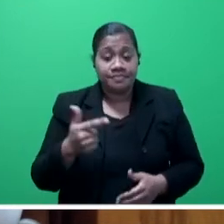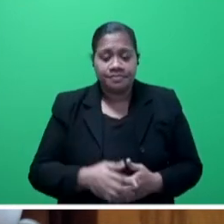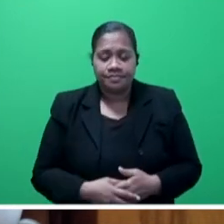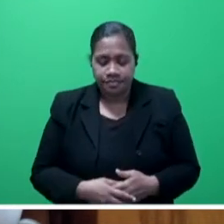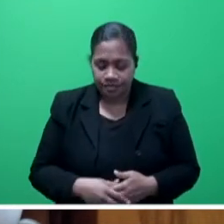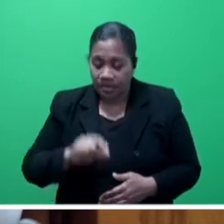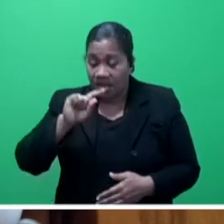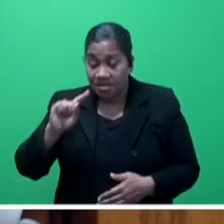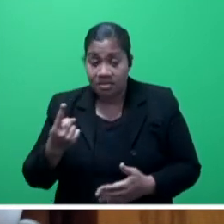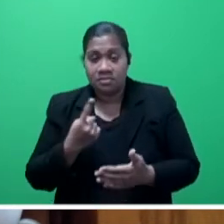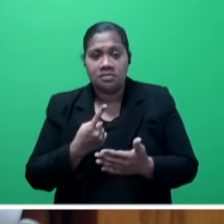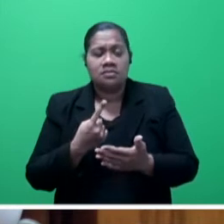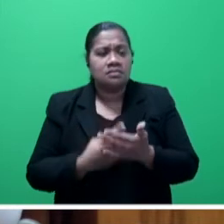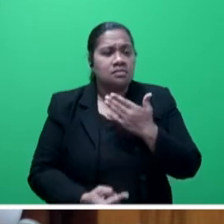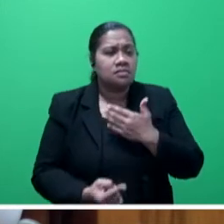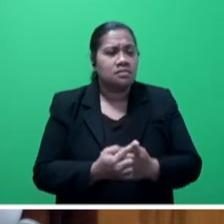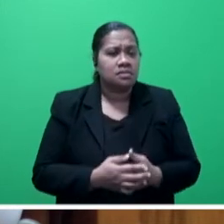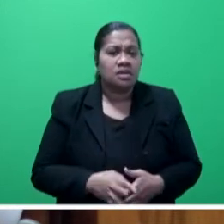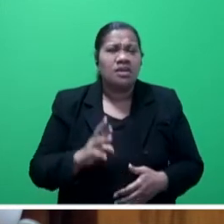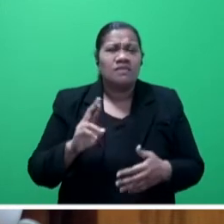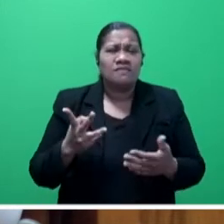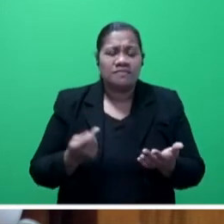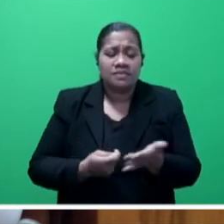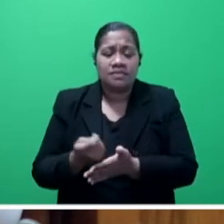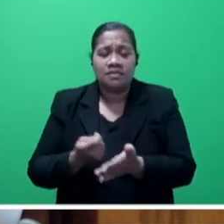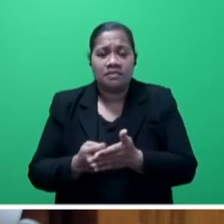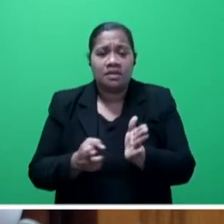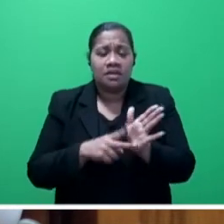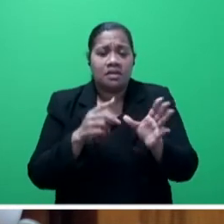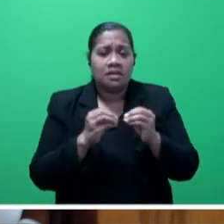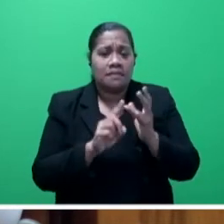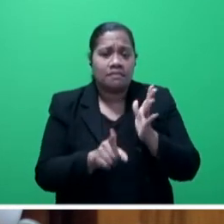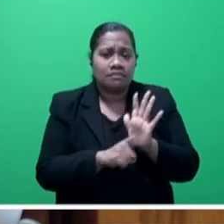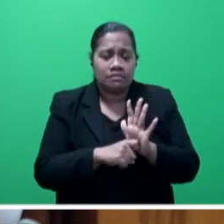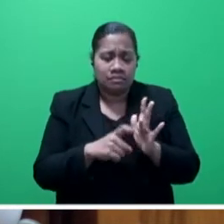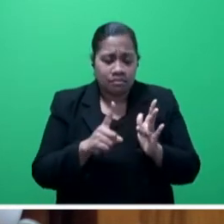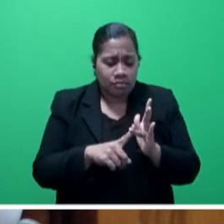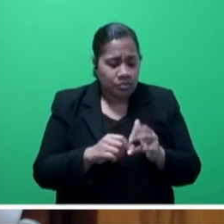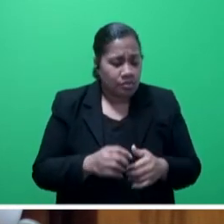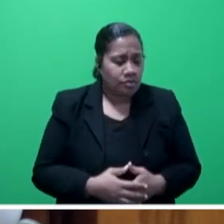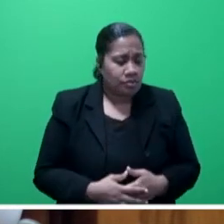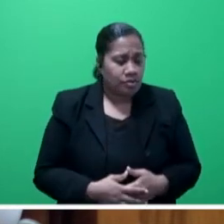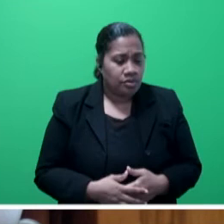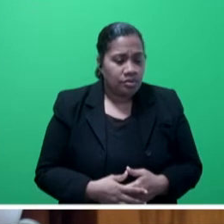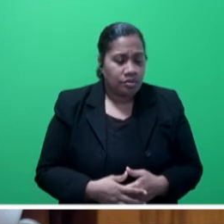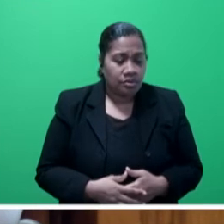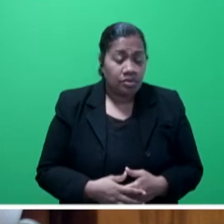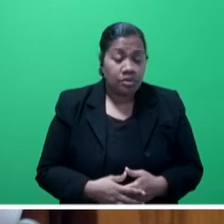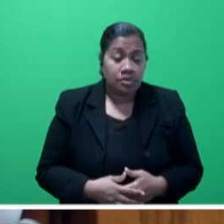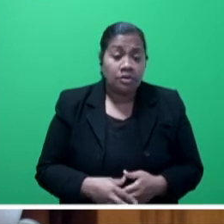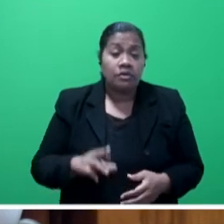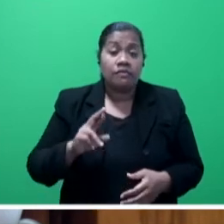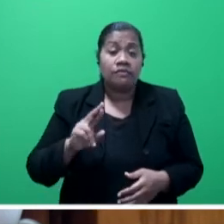297,000 has been rolled over for the payment of the Namboro landfill stage 2, cell 3 construction to cater for the